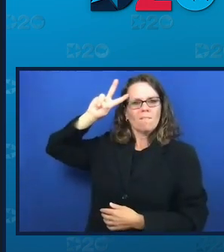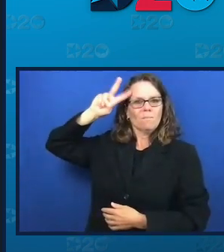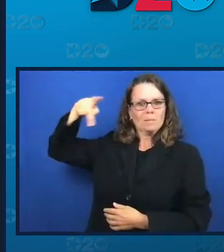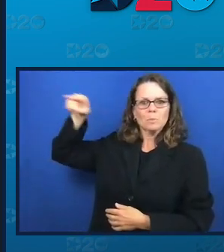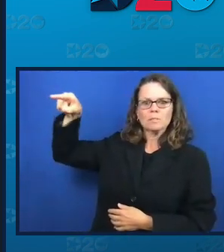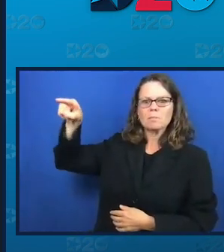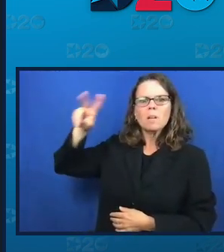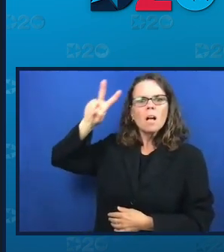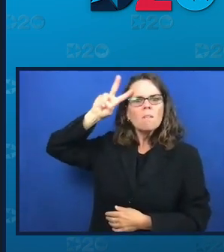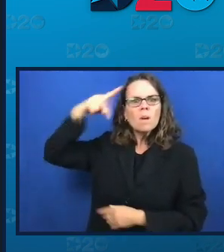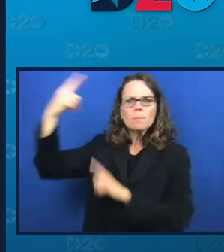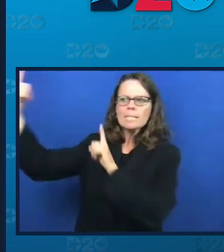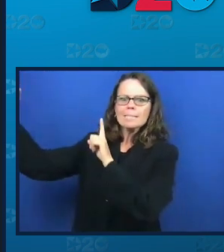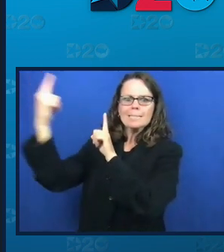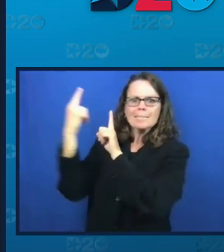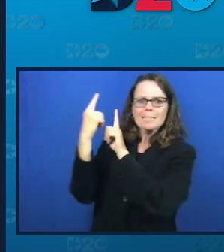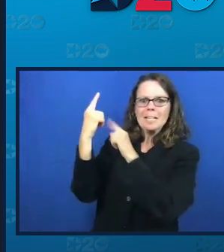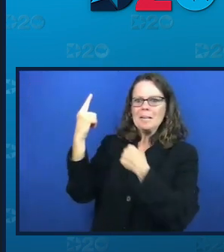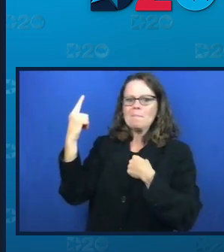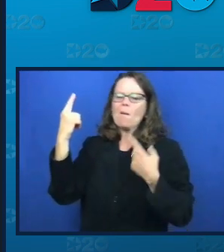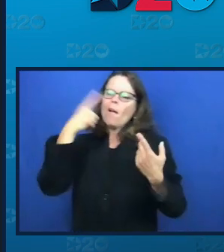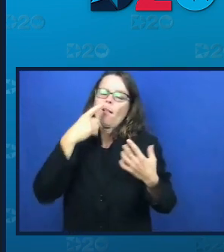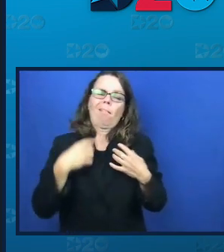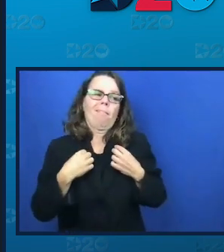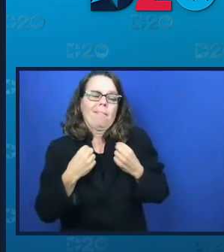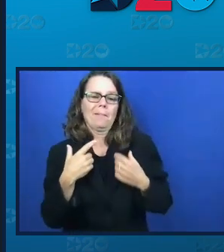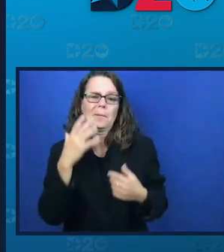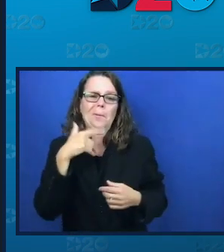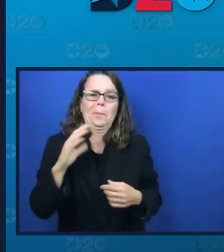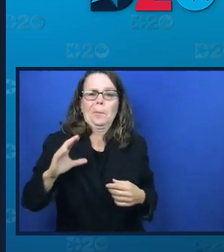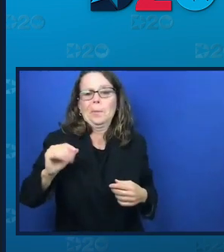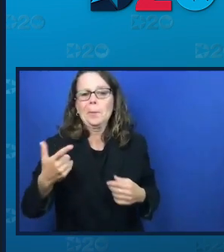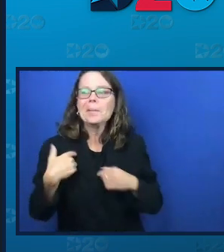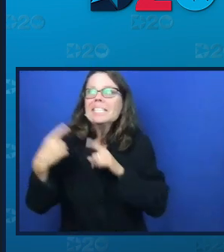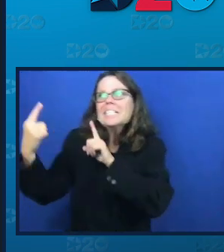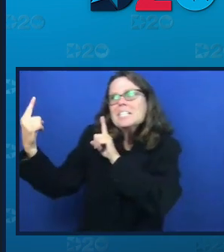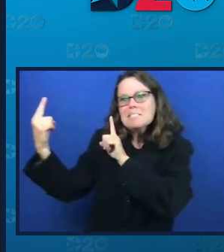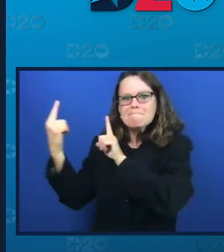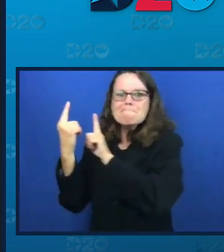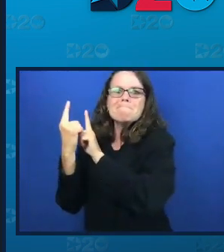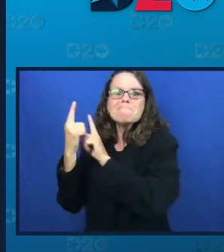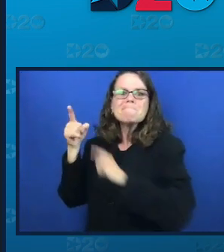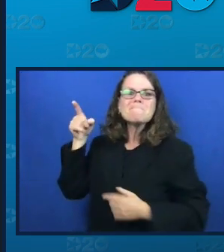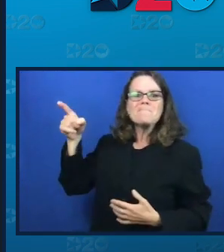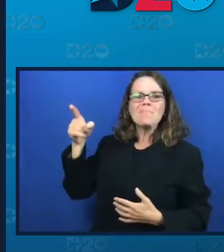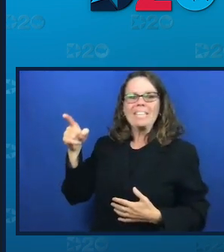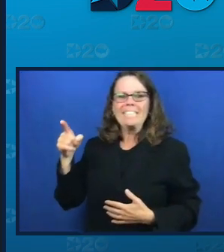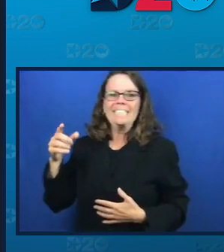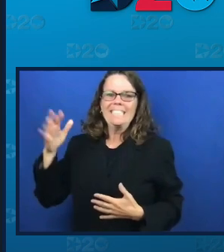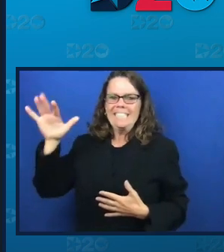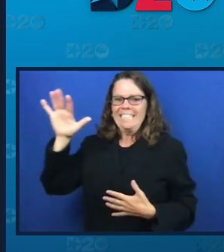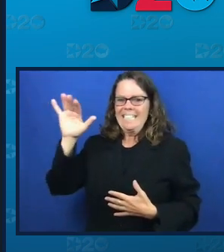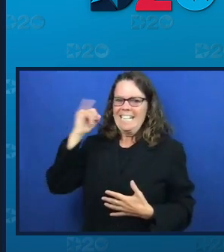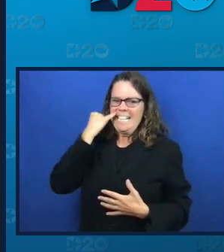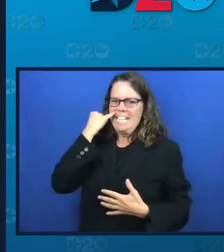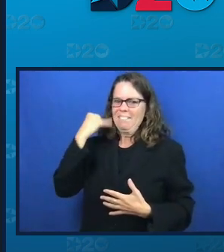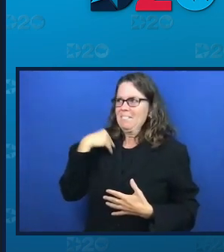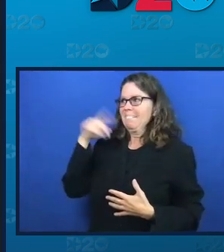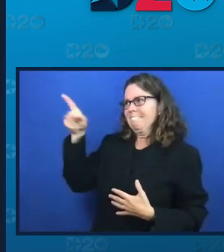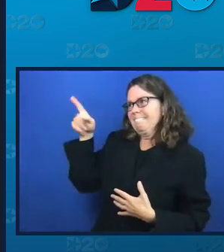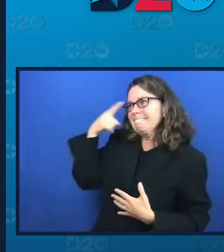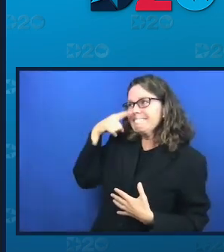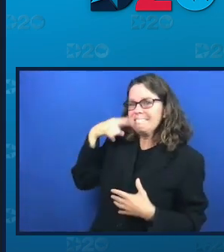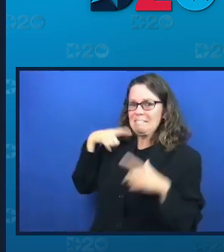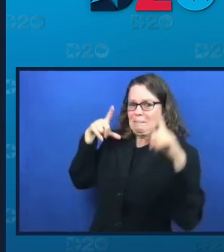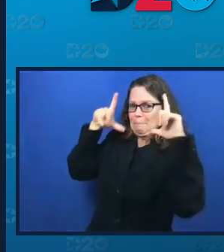my Grammy would be furious if she knew I was at a meeting with you and didn't get a photo. Grammy, the VP said, perking up as we posed for the photo you